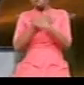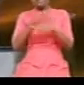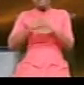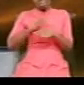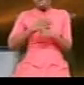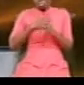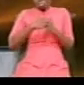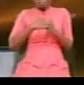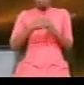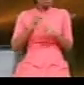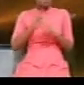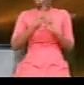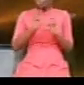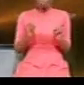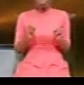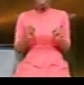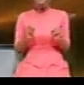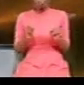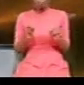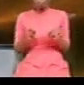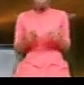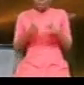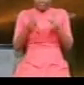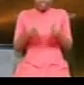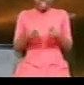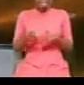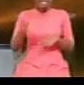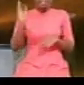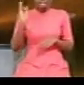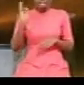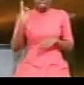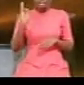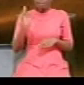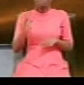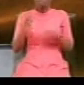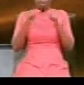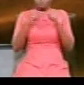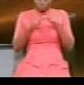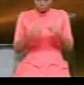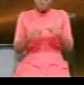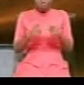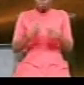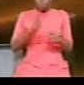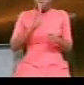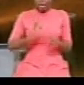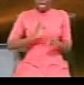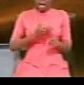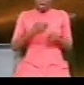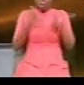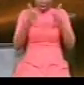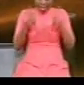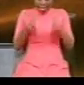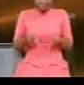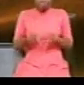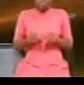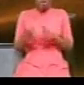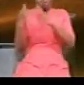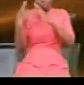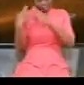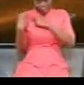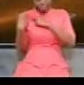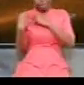own. No, not at all. Personal evangelism remains our individual